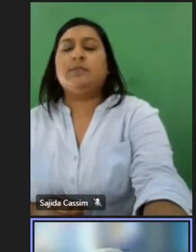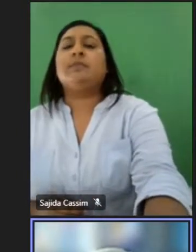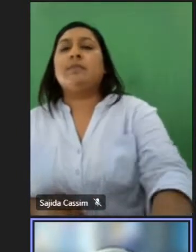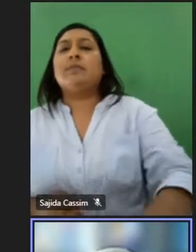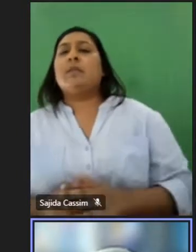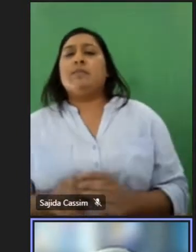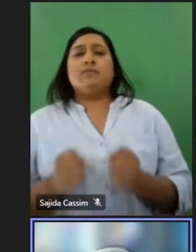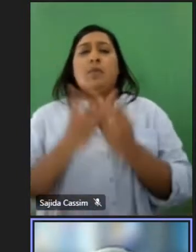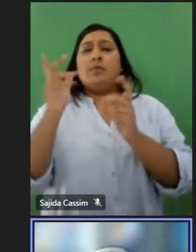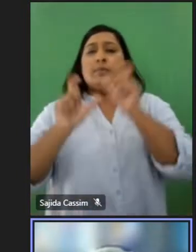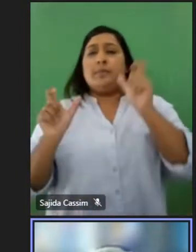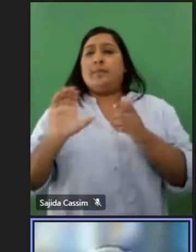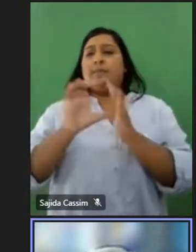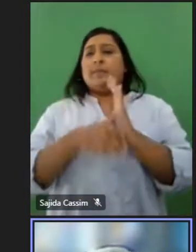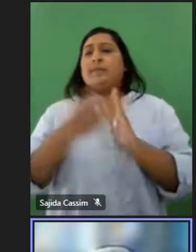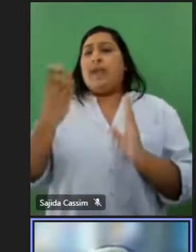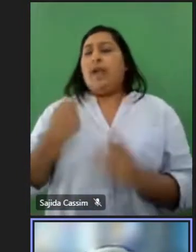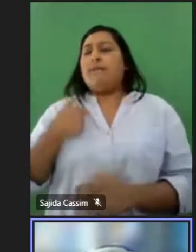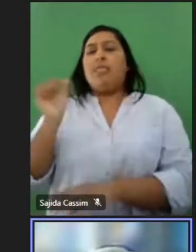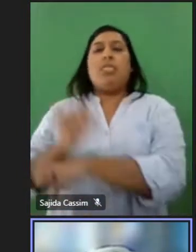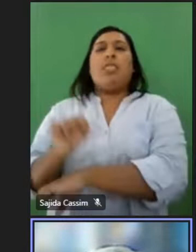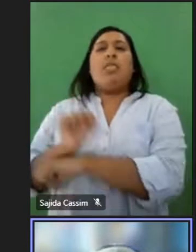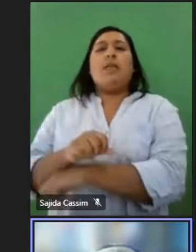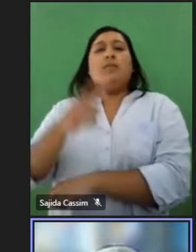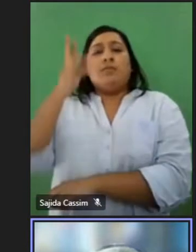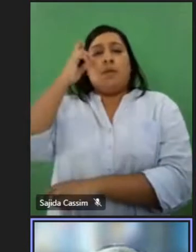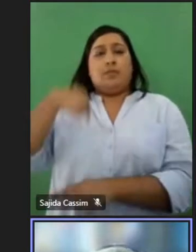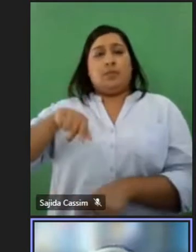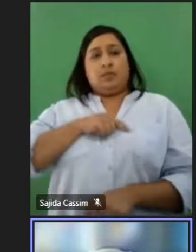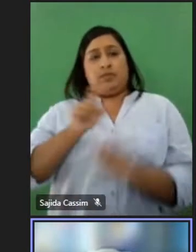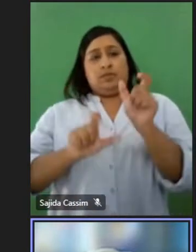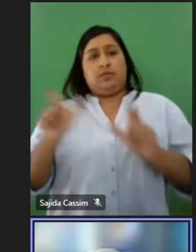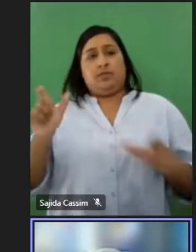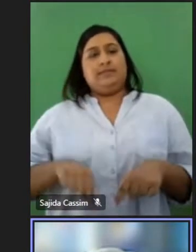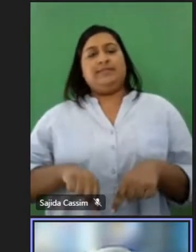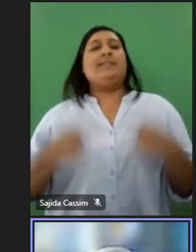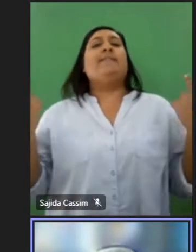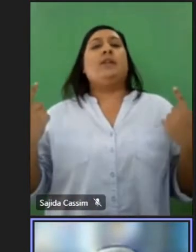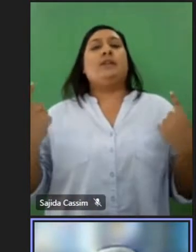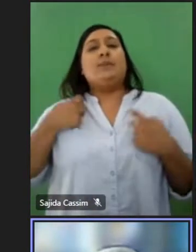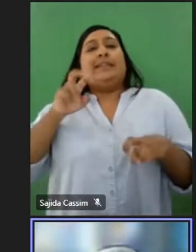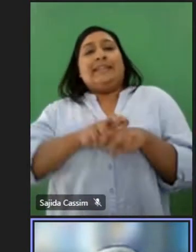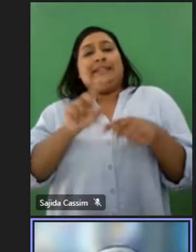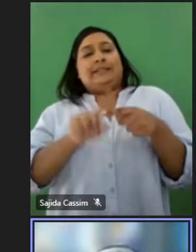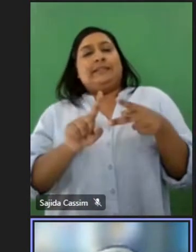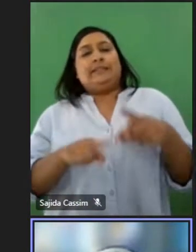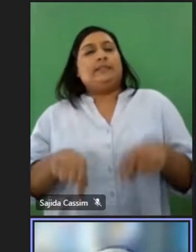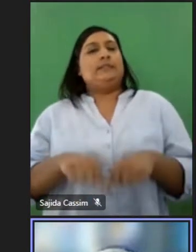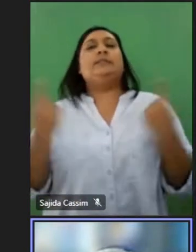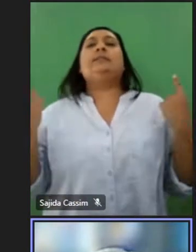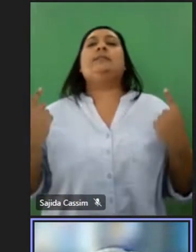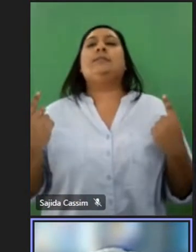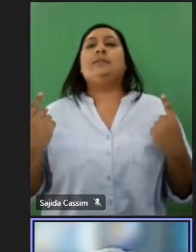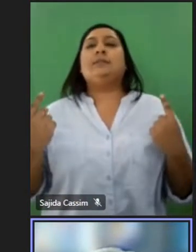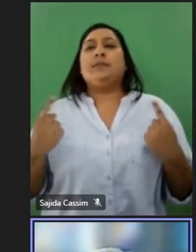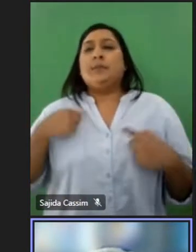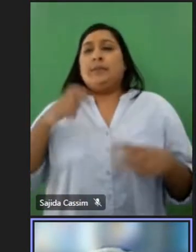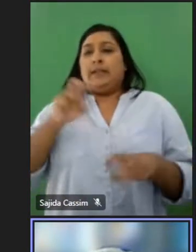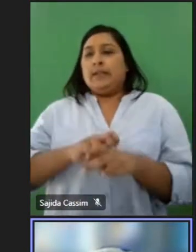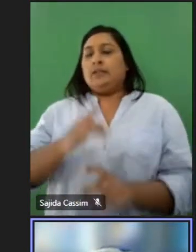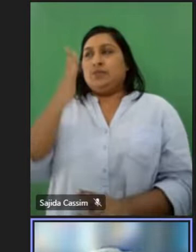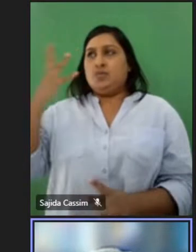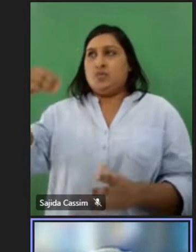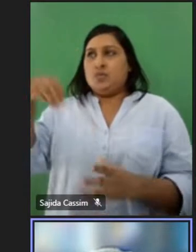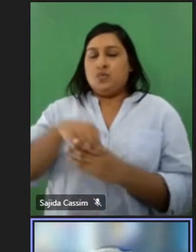have different needs, and this diversity has not been taken into consideration. Information